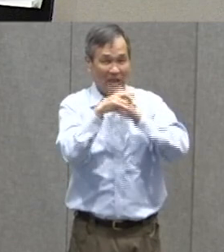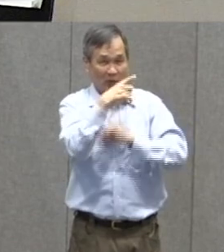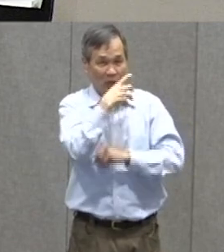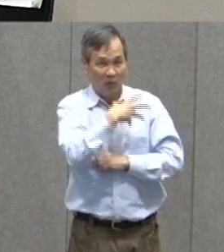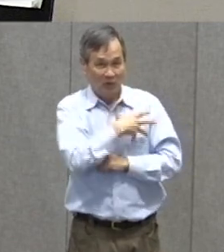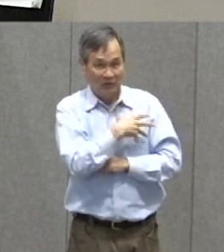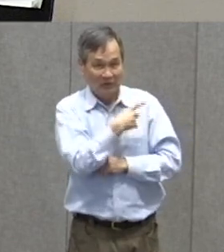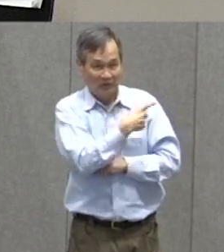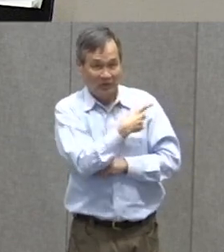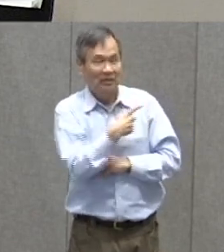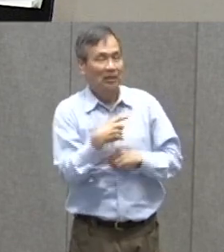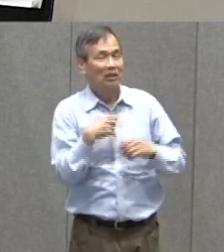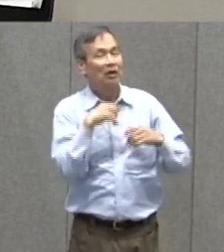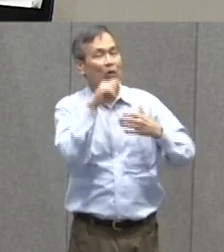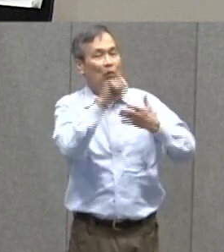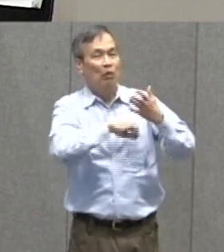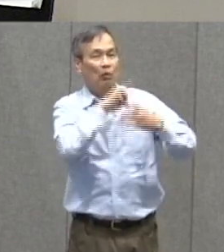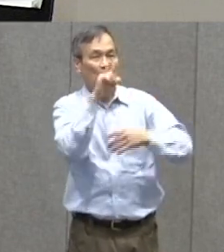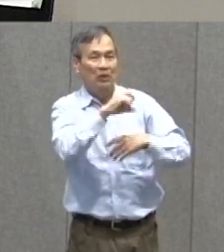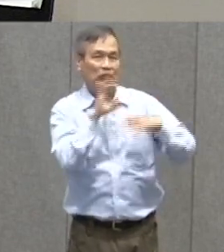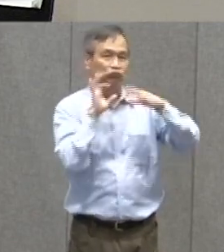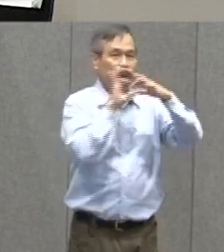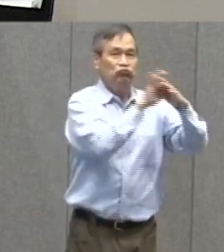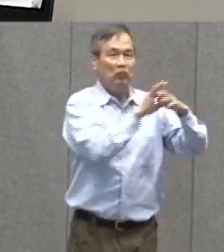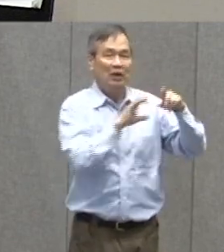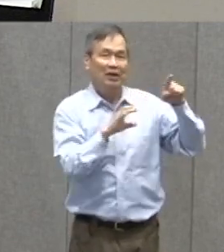the photo. So here's my question.